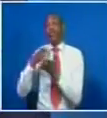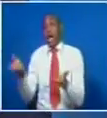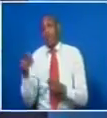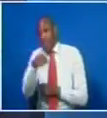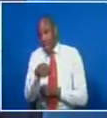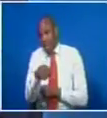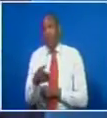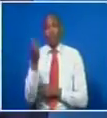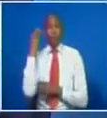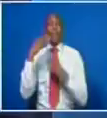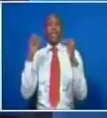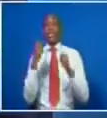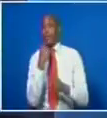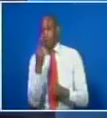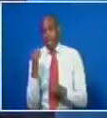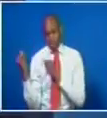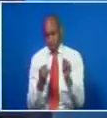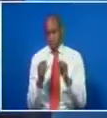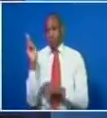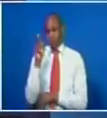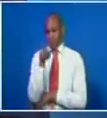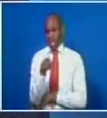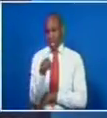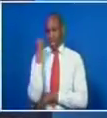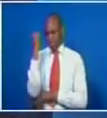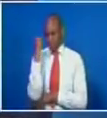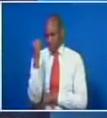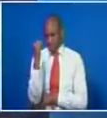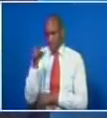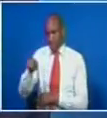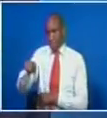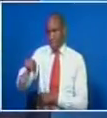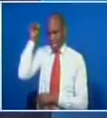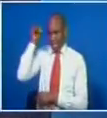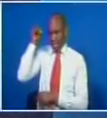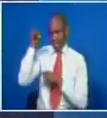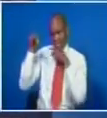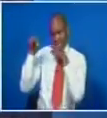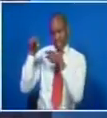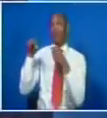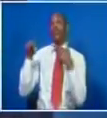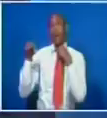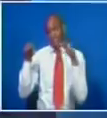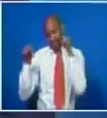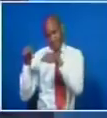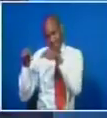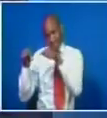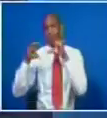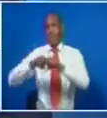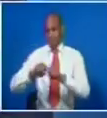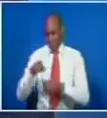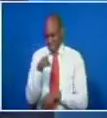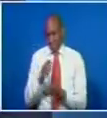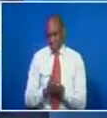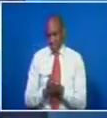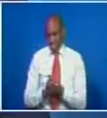president, Daniel Arap Moi, who then picked him as his preferred heir